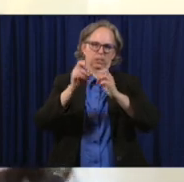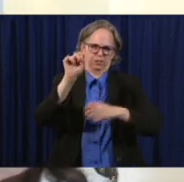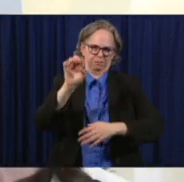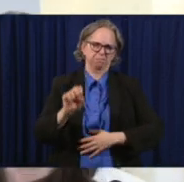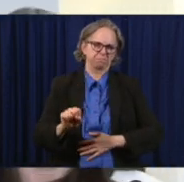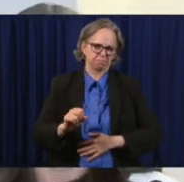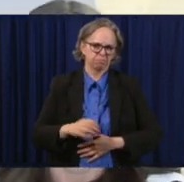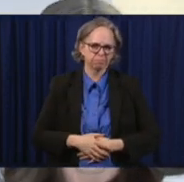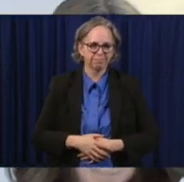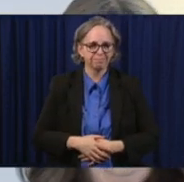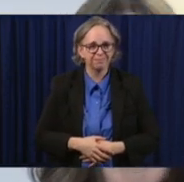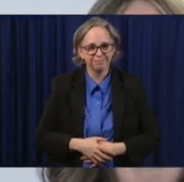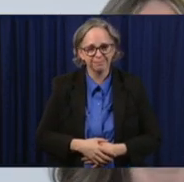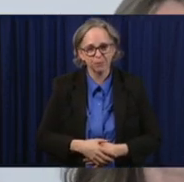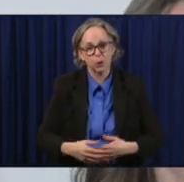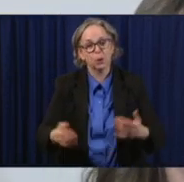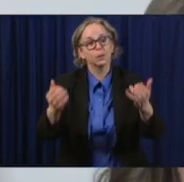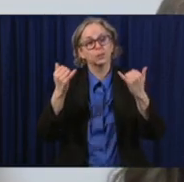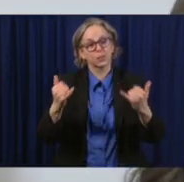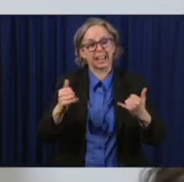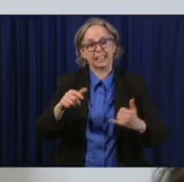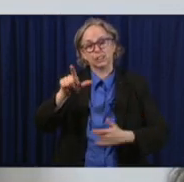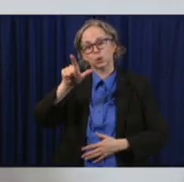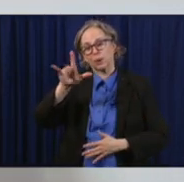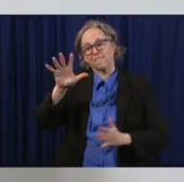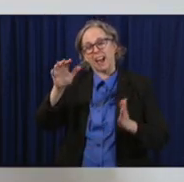We have confirmed